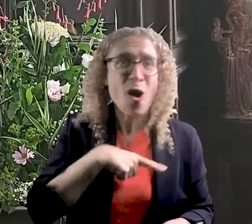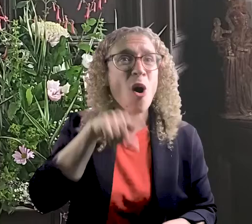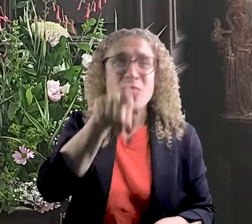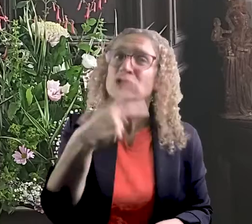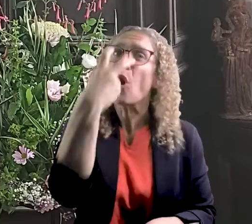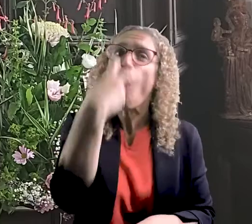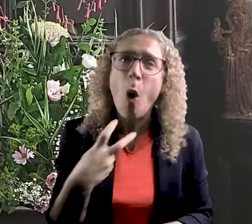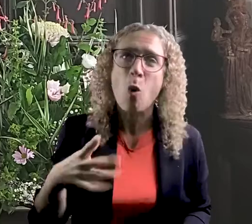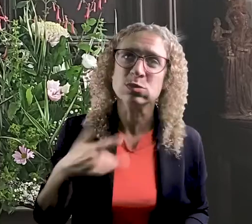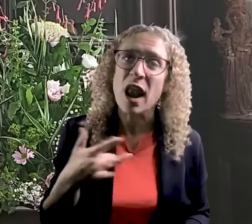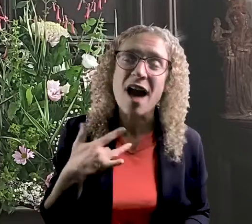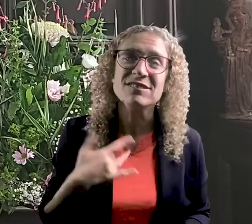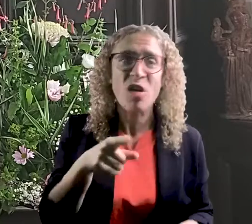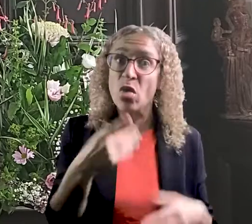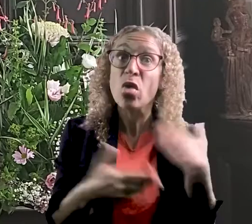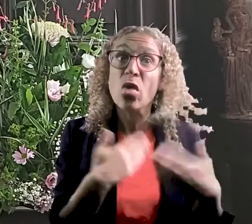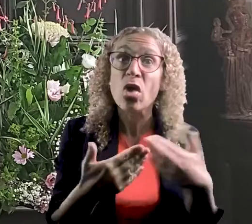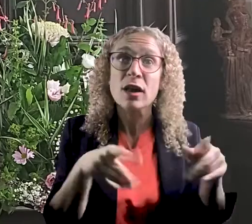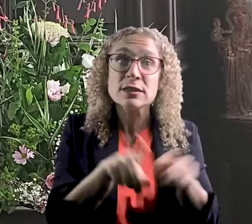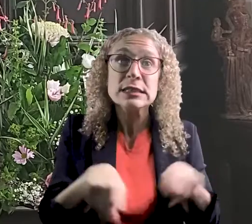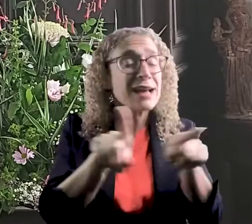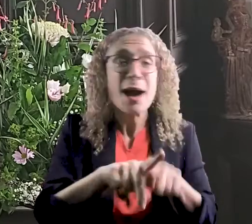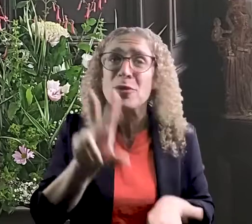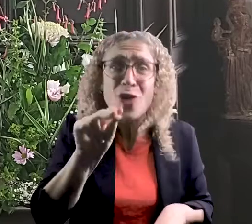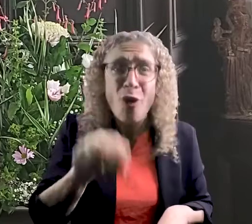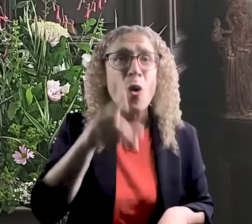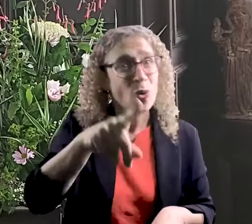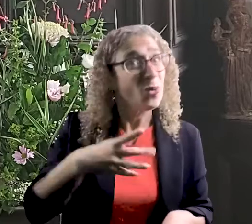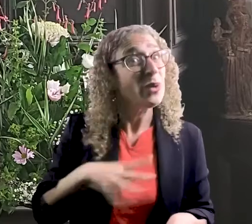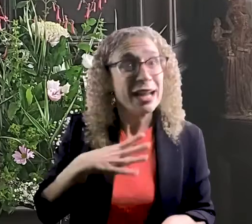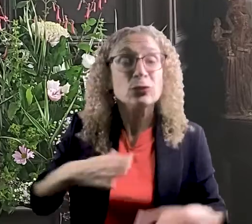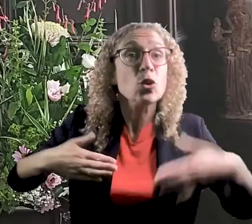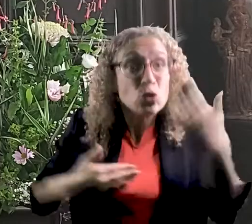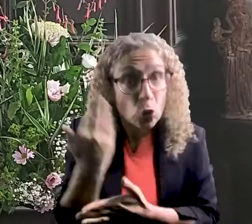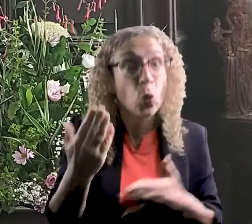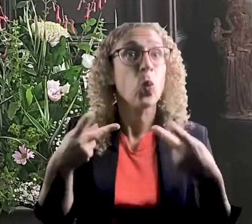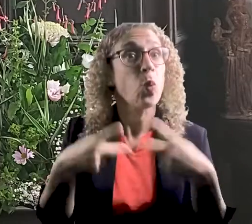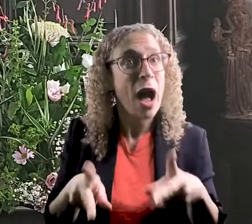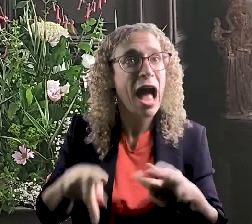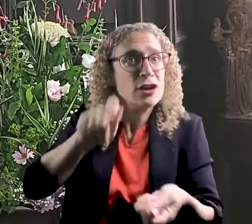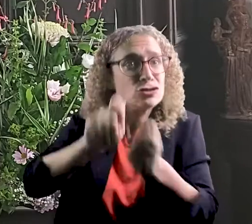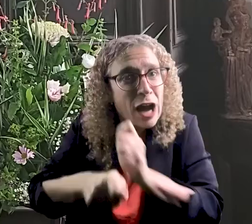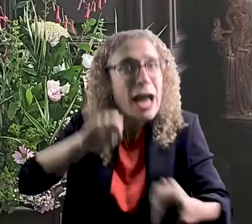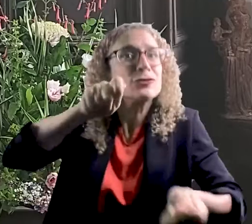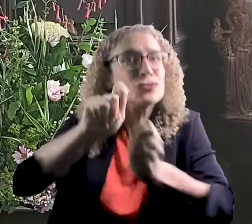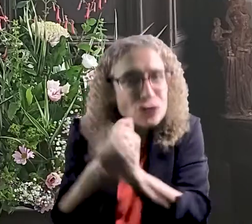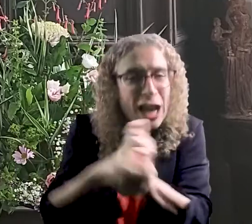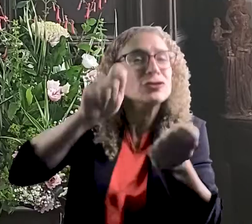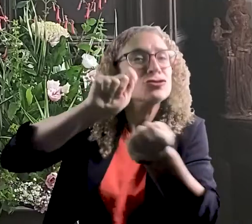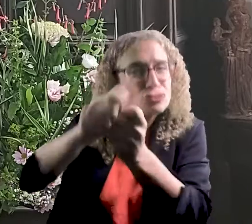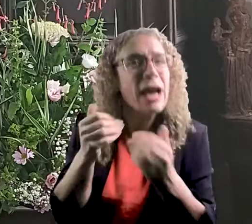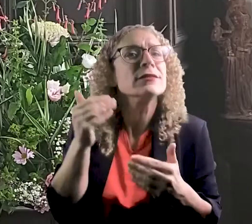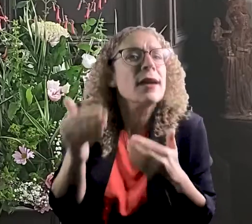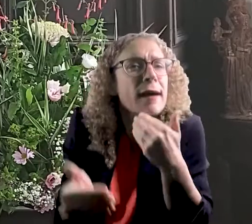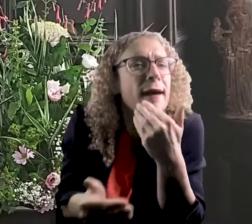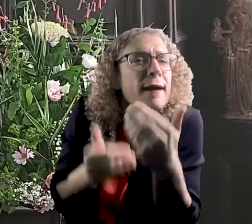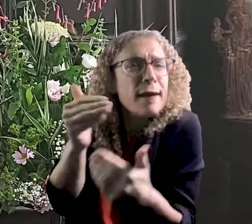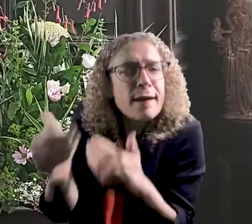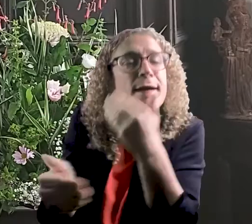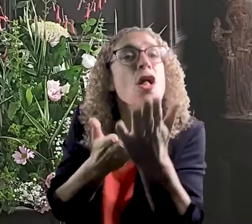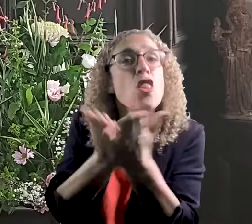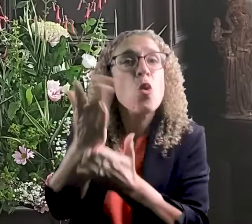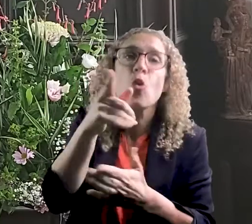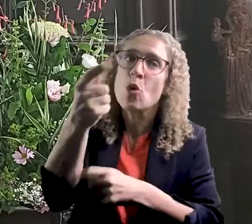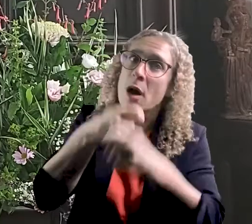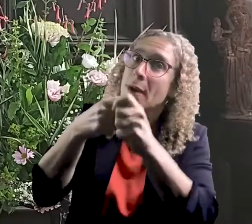your old self with its practices and have put on the new self, which is being renewed in knowledge in